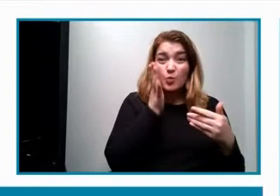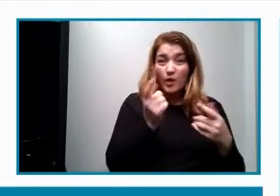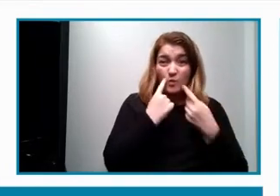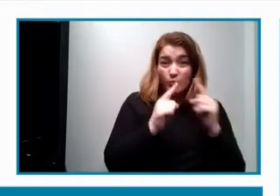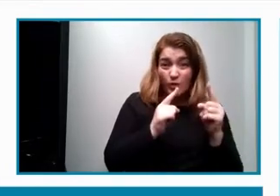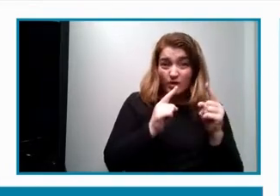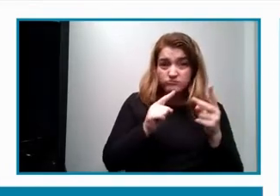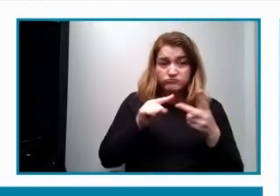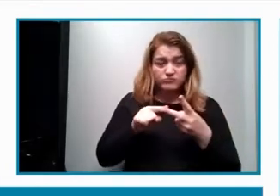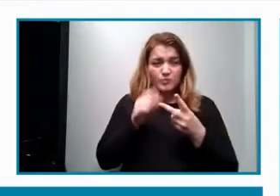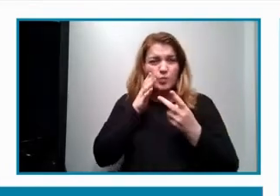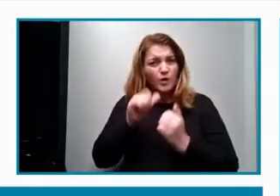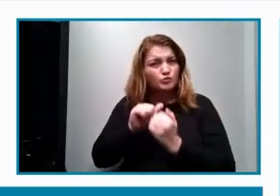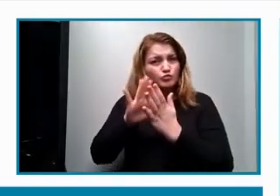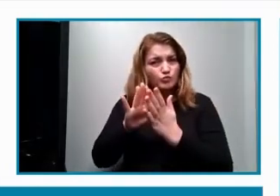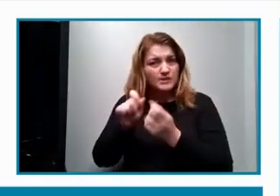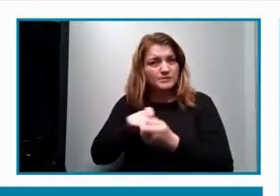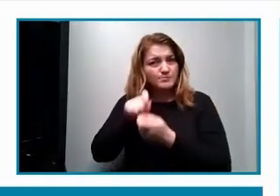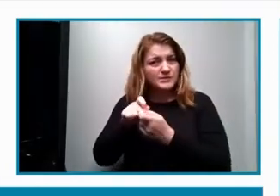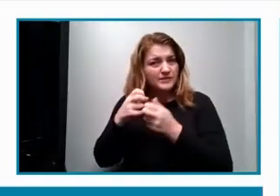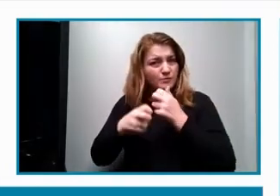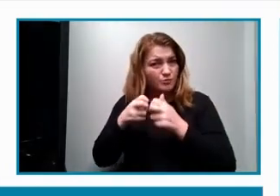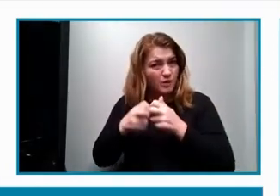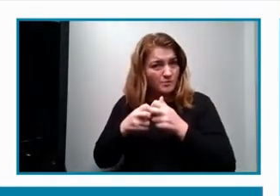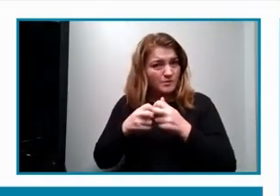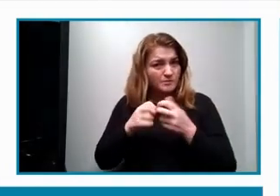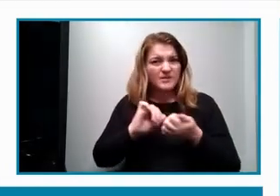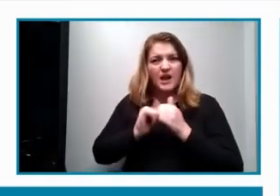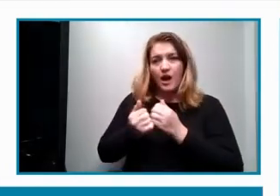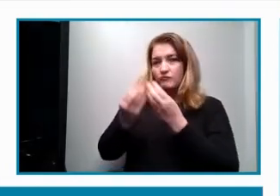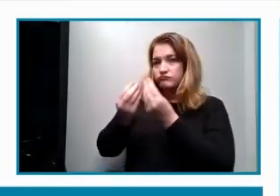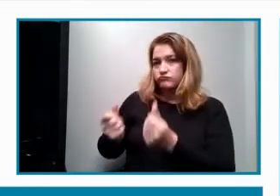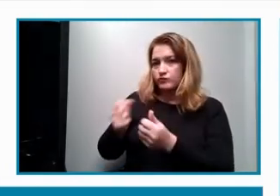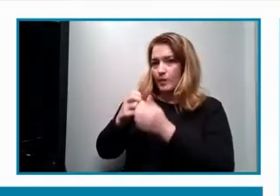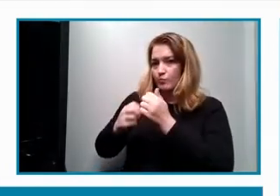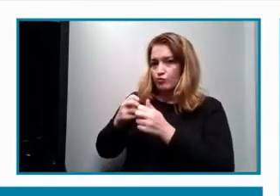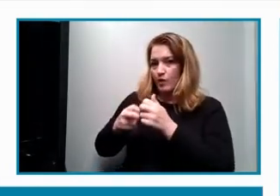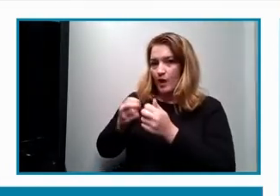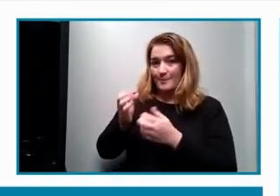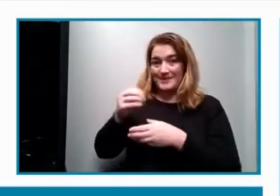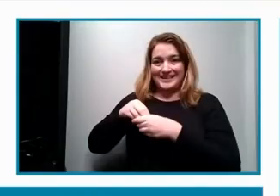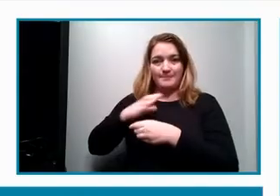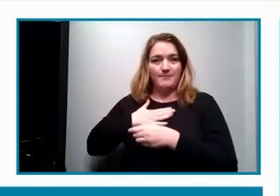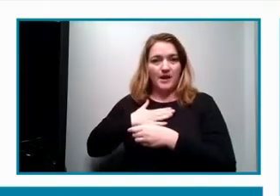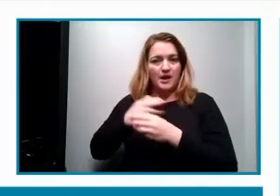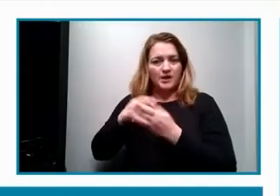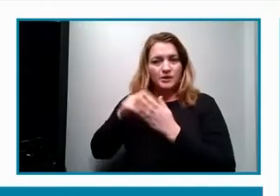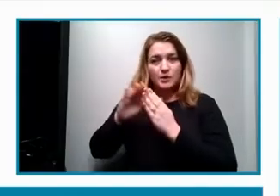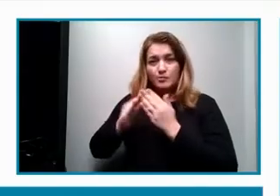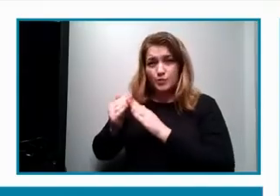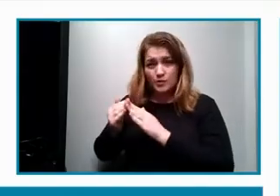or the challenge facing the community? And second, can we do this? Do we